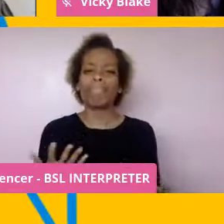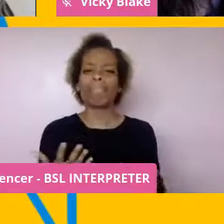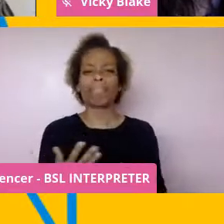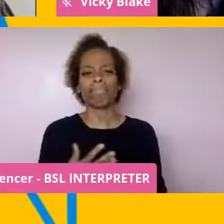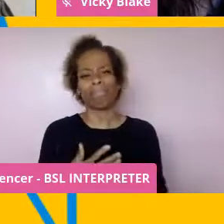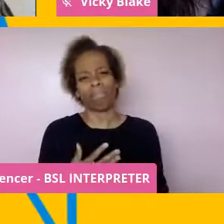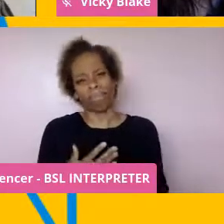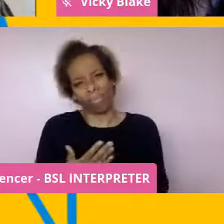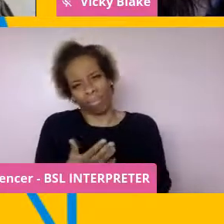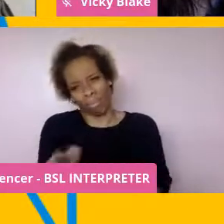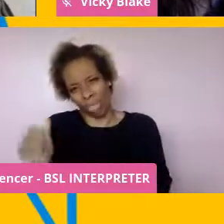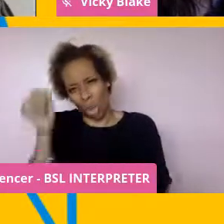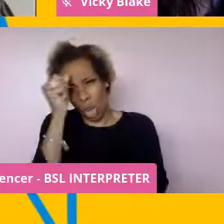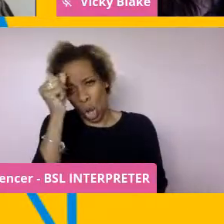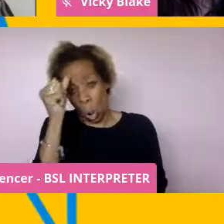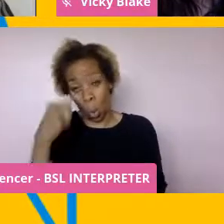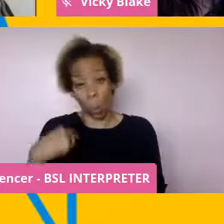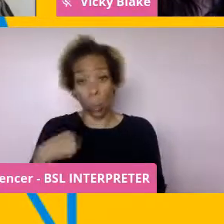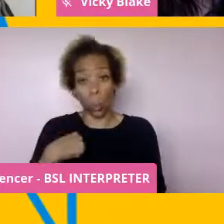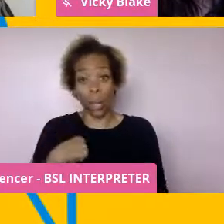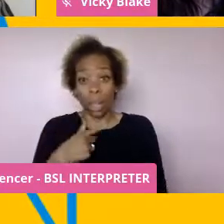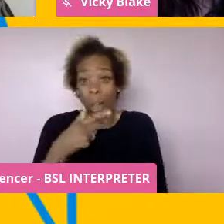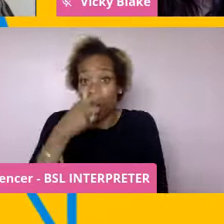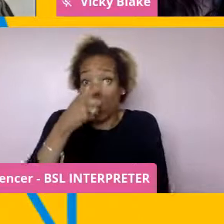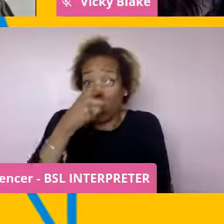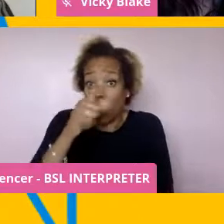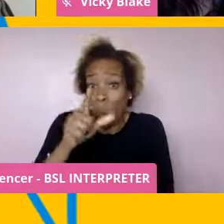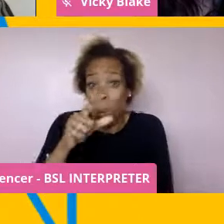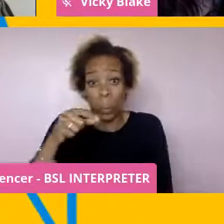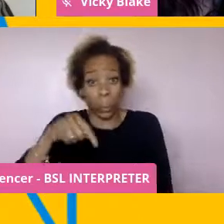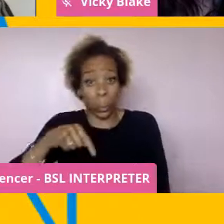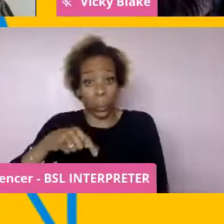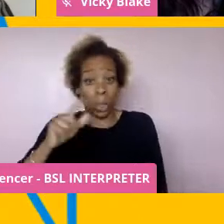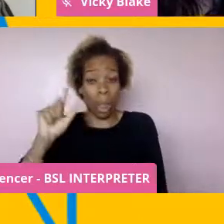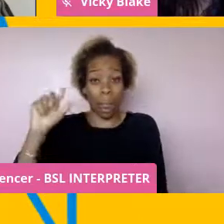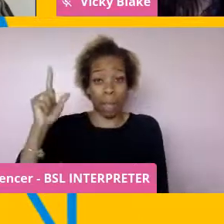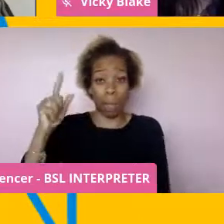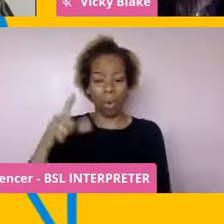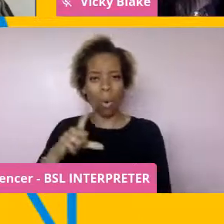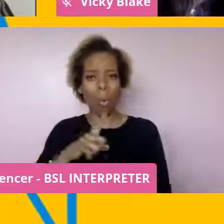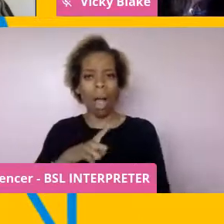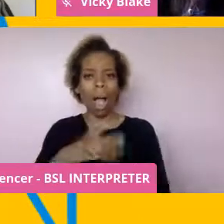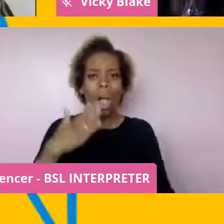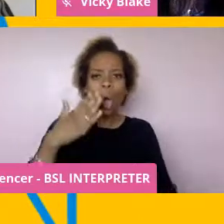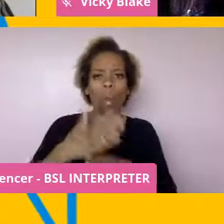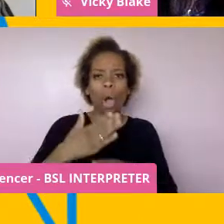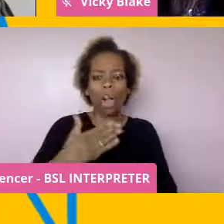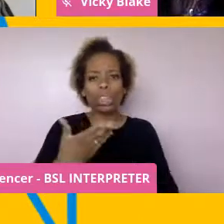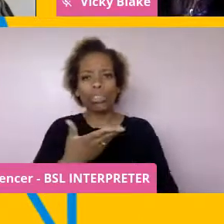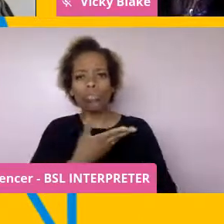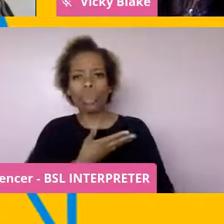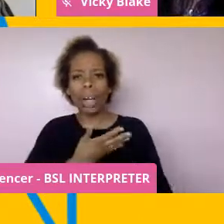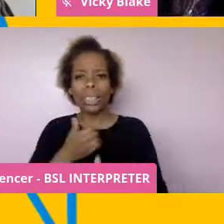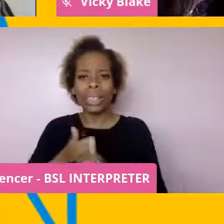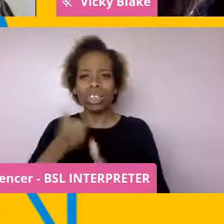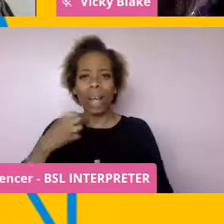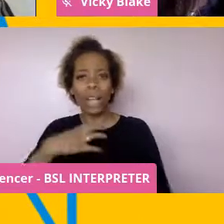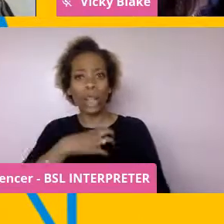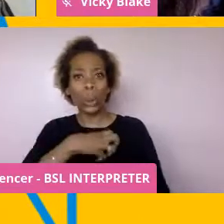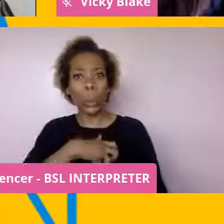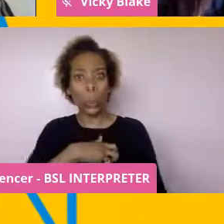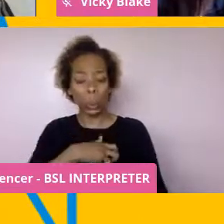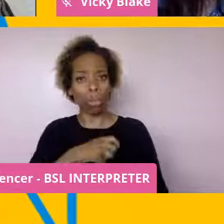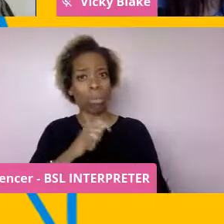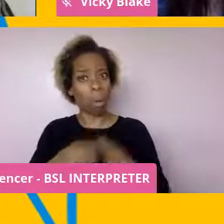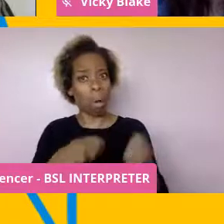honest and say that we're in a very fortunate position in Liverpool where workers' rights and trade unions aren't an inconvenience to a number of the